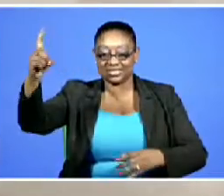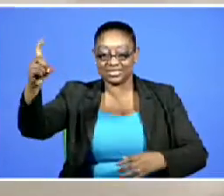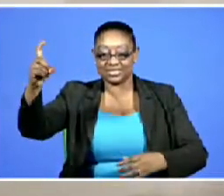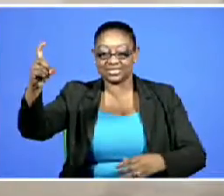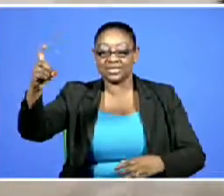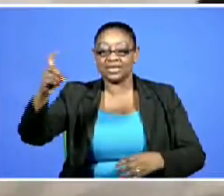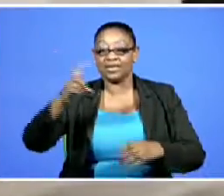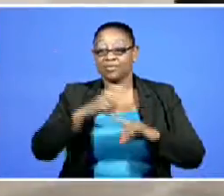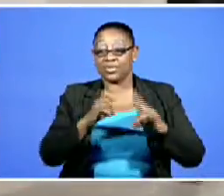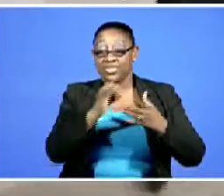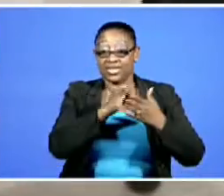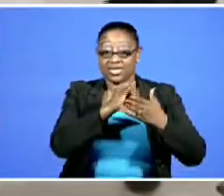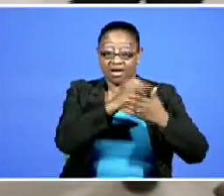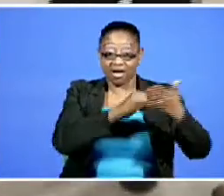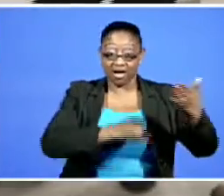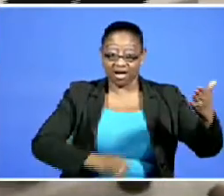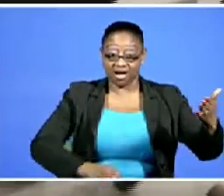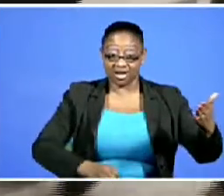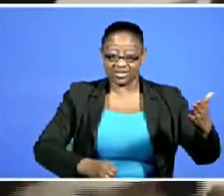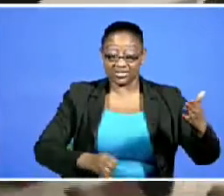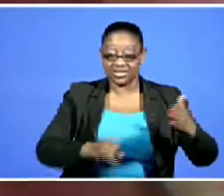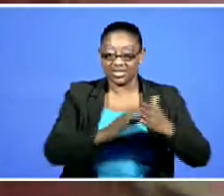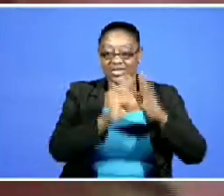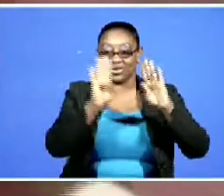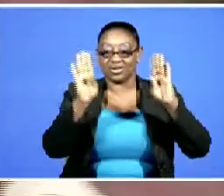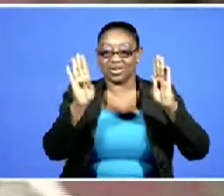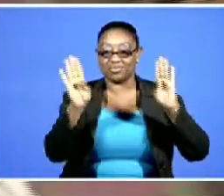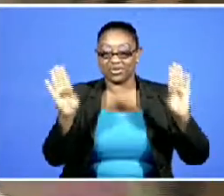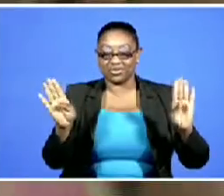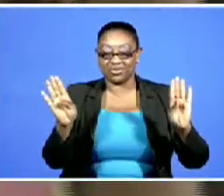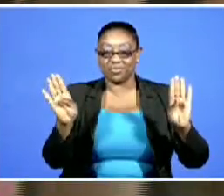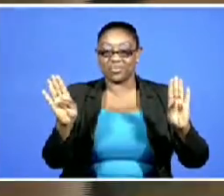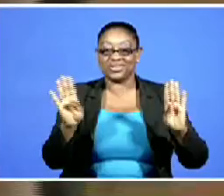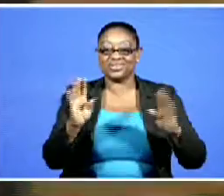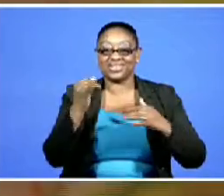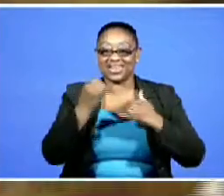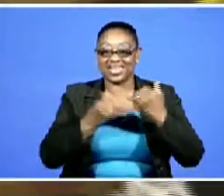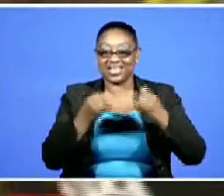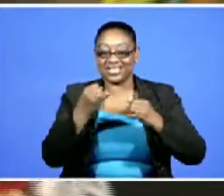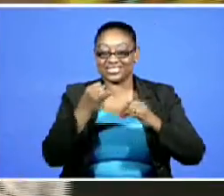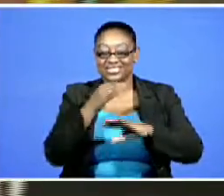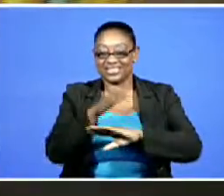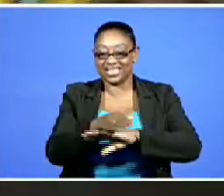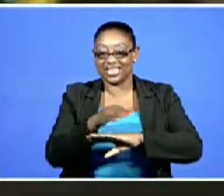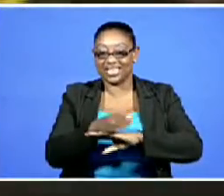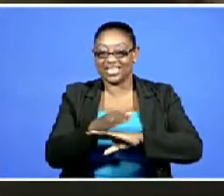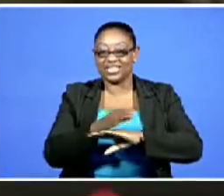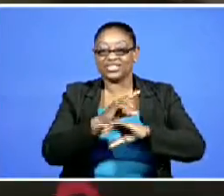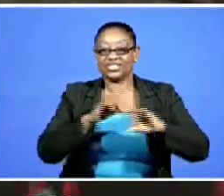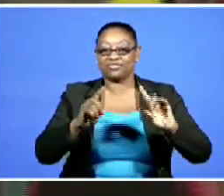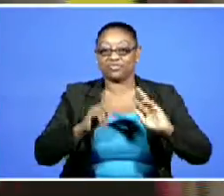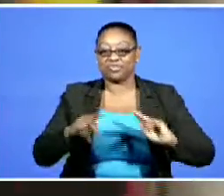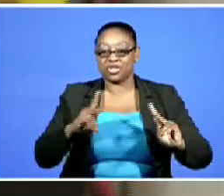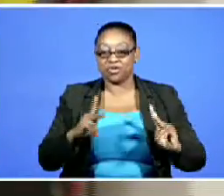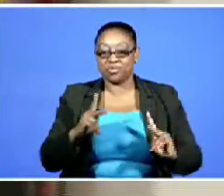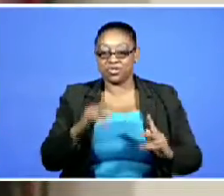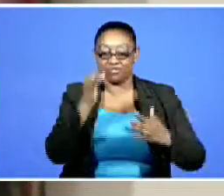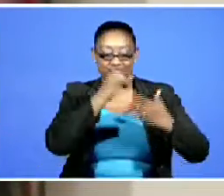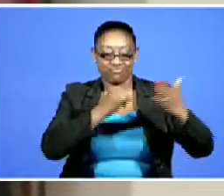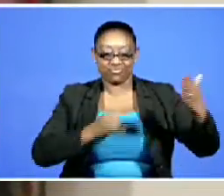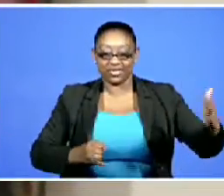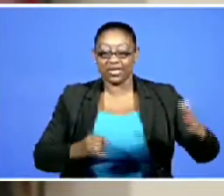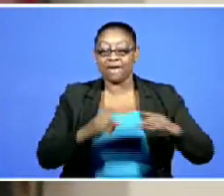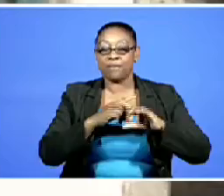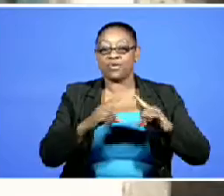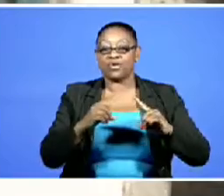Well, the current art gallery at Bahama had its official opening last night, showcasing the works of artists in residence. The exhibition will